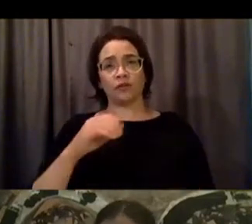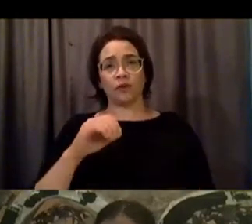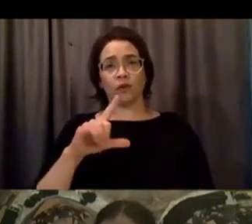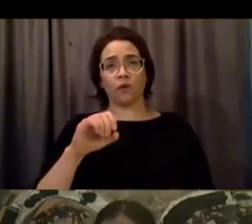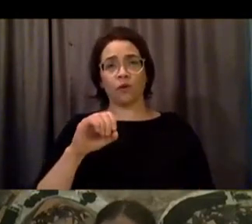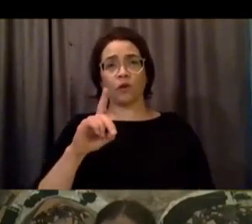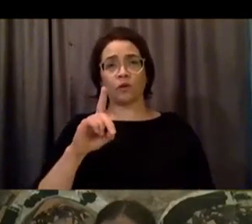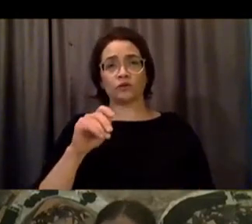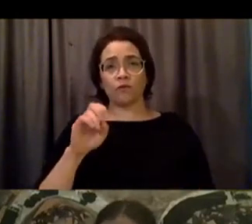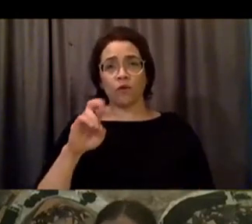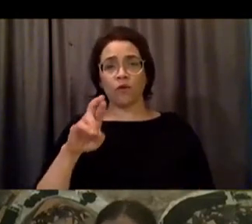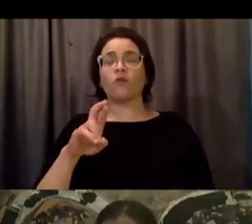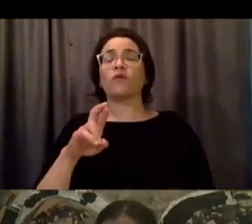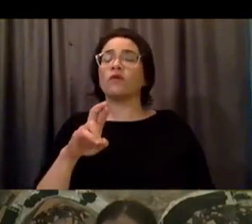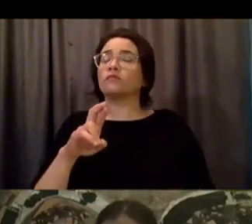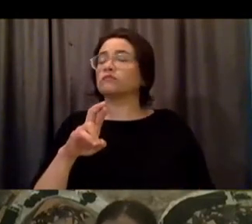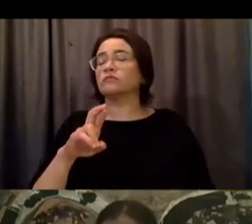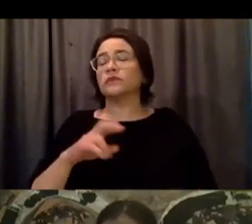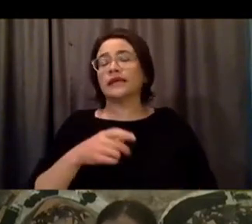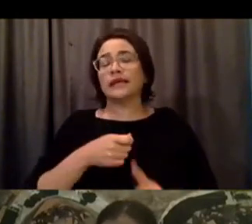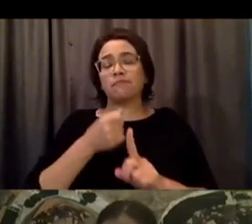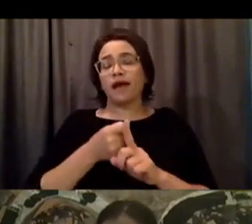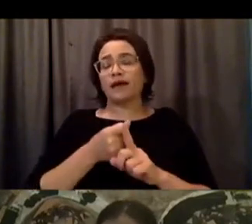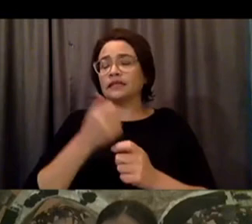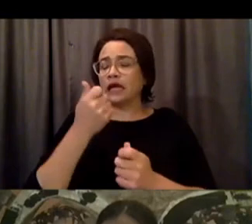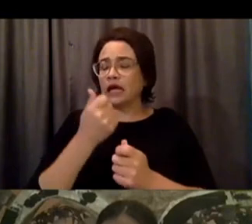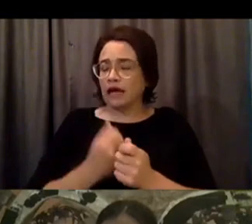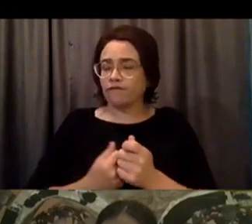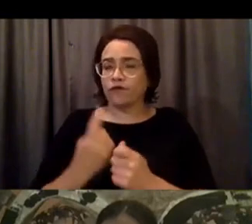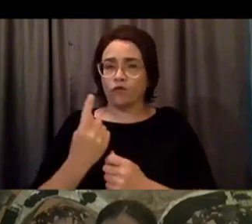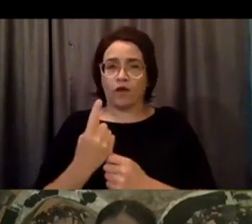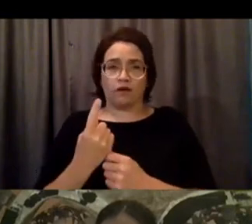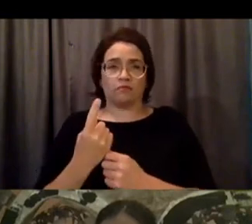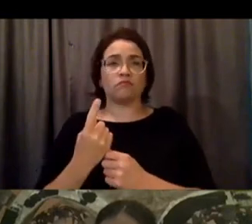population and the minority population alike. Um,